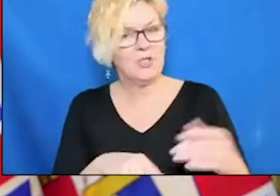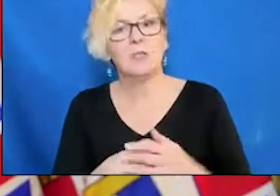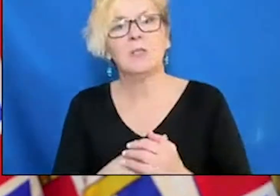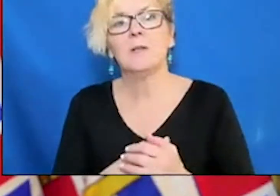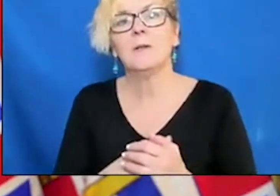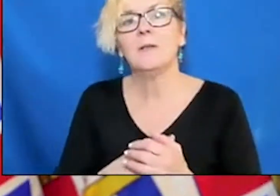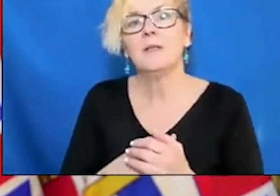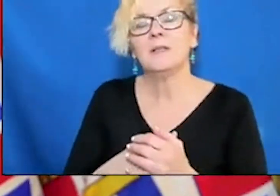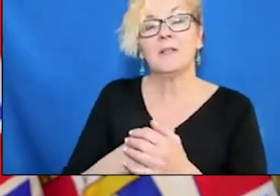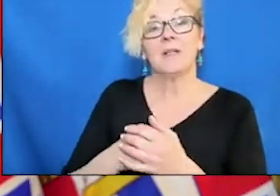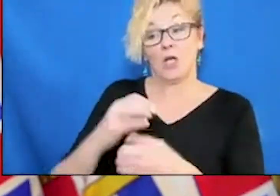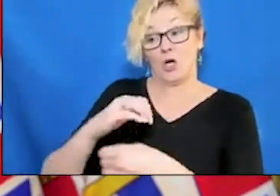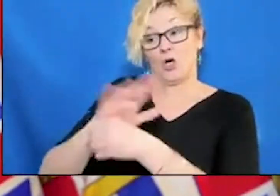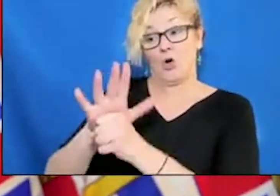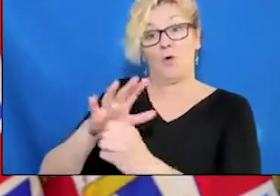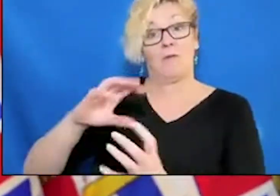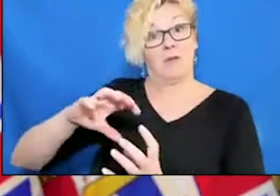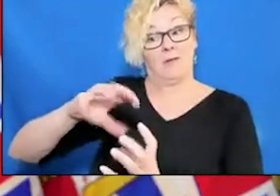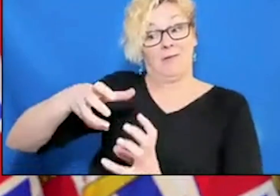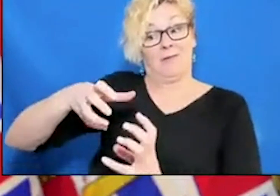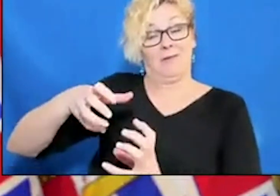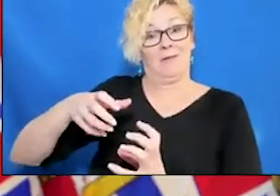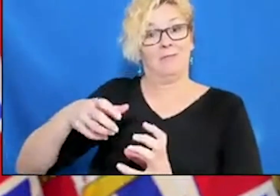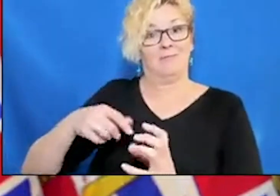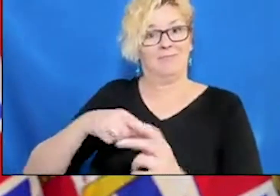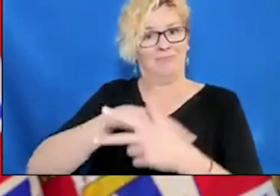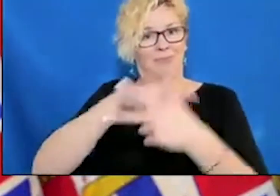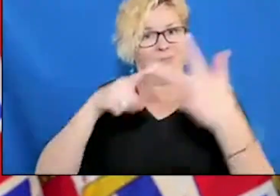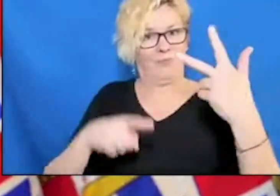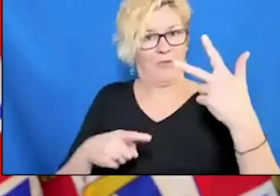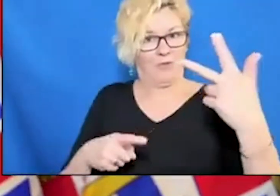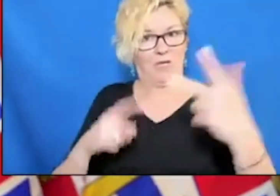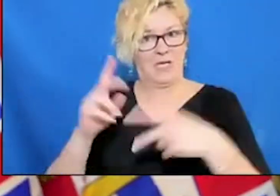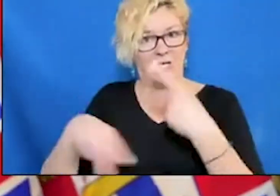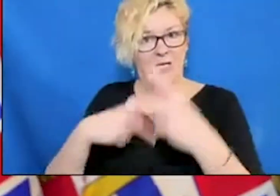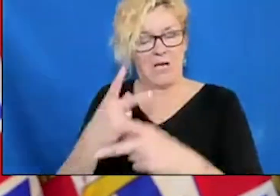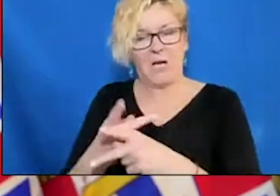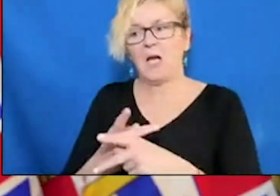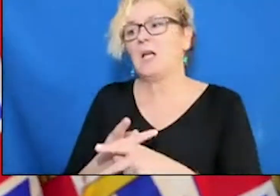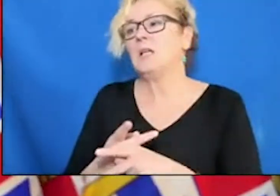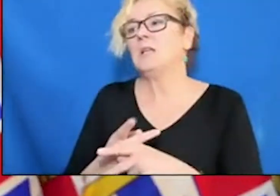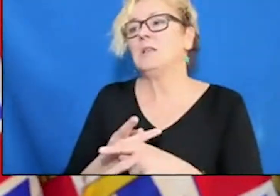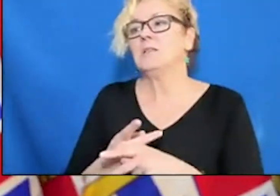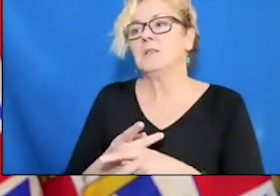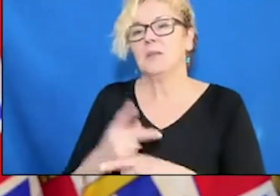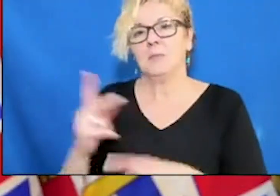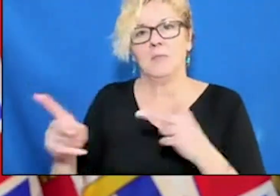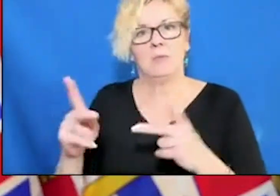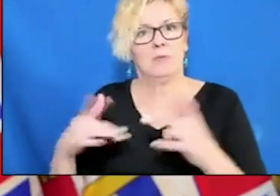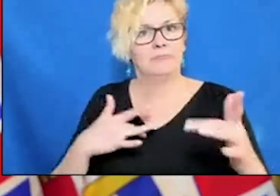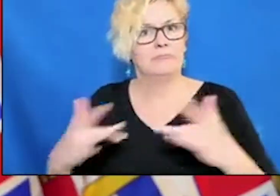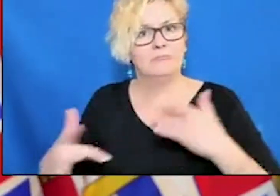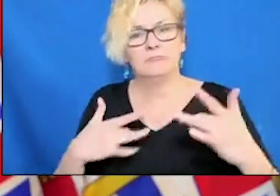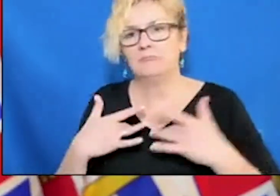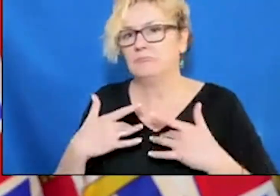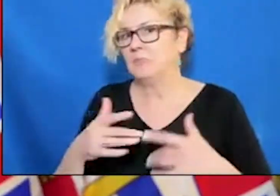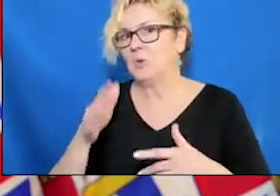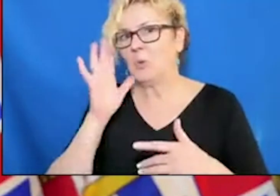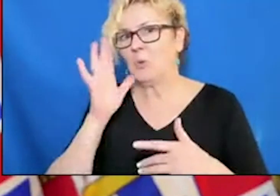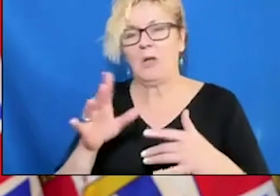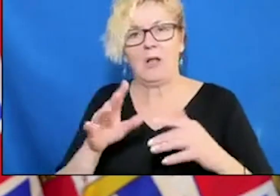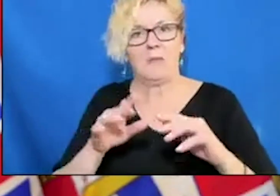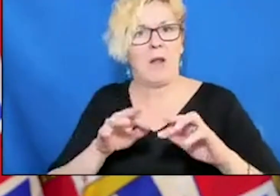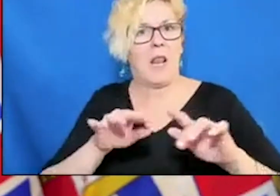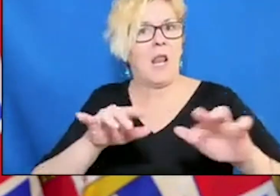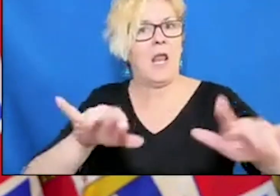vaccination rollout is not fast enough to catch the variants of concern at this point. And you mentioned it briefly earlier, but would you say we're now in our